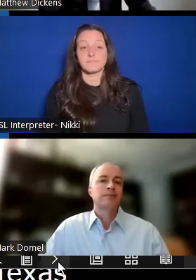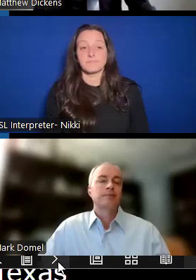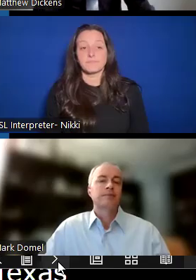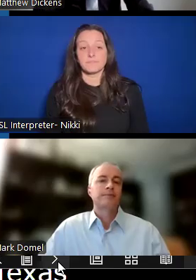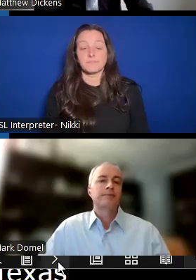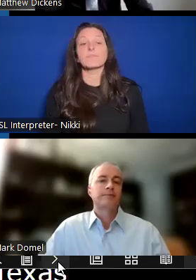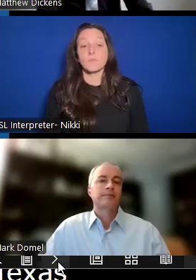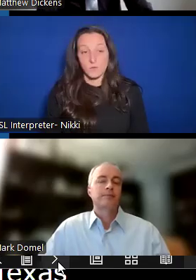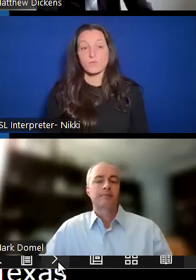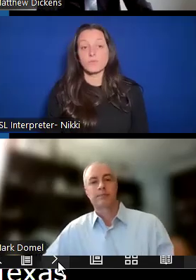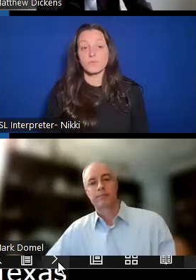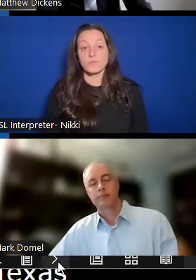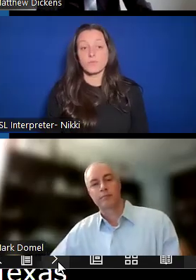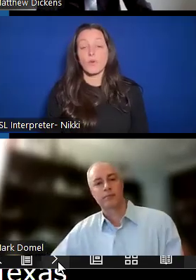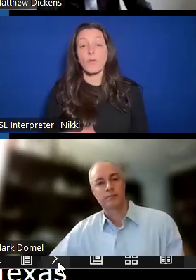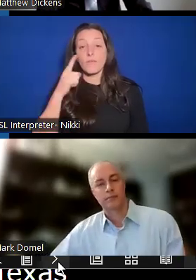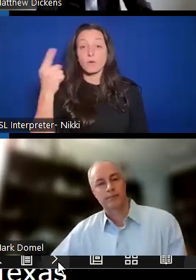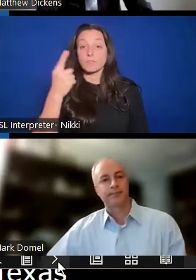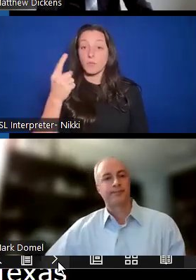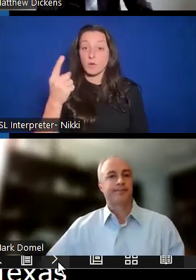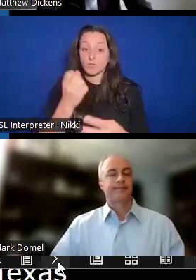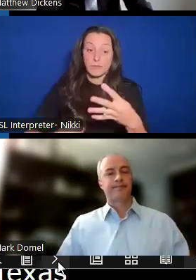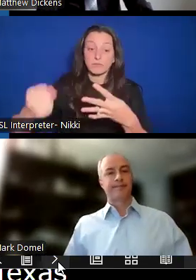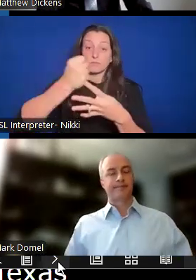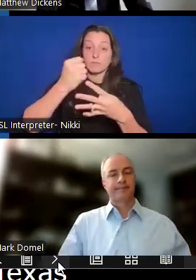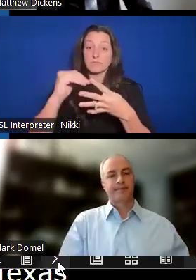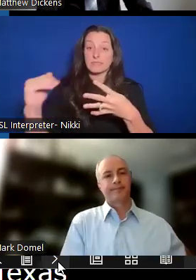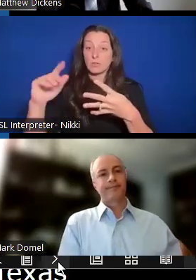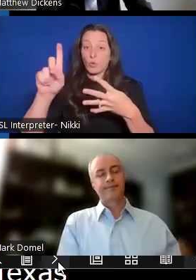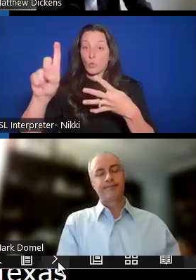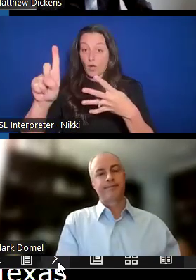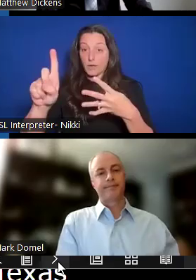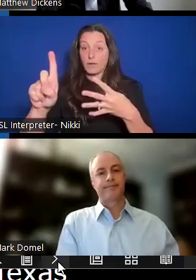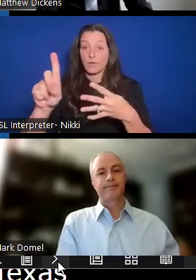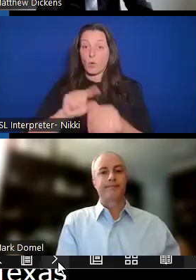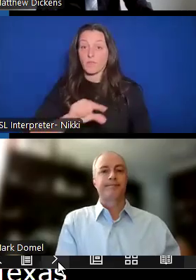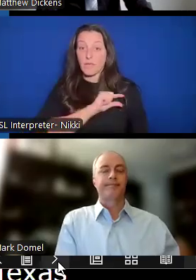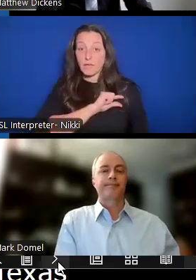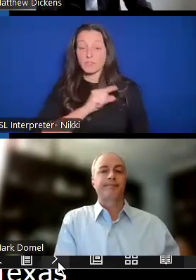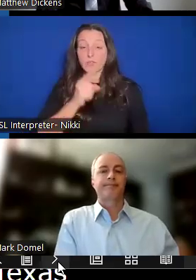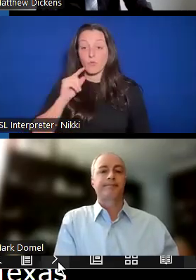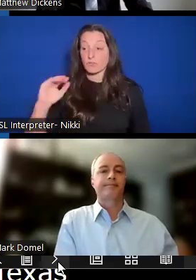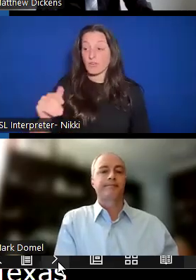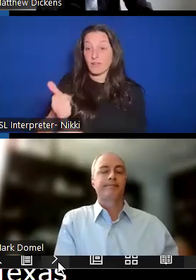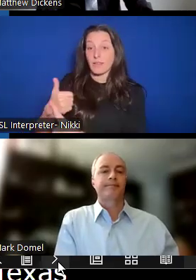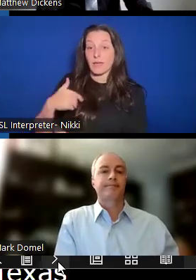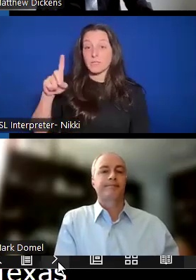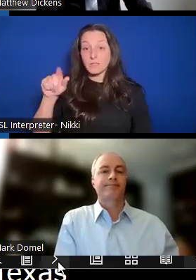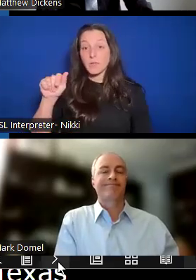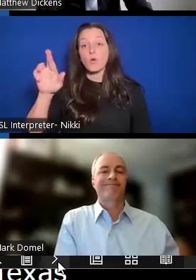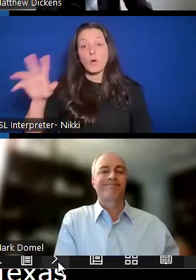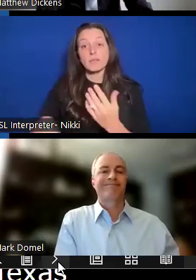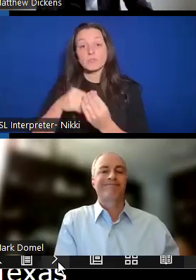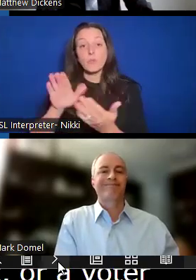So in order to receive prioritization in that tier 1 that we just spoke about for a child with a disability or additional funding through